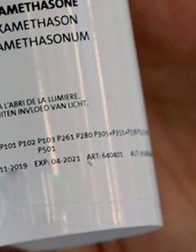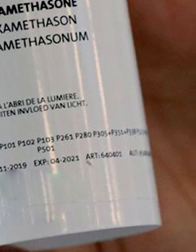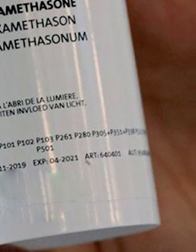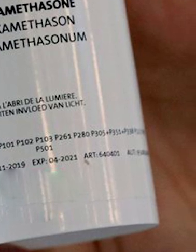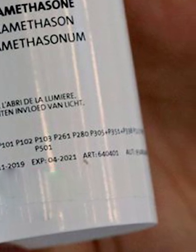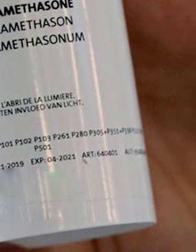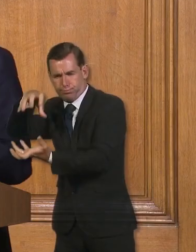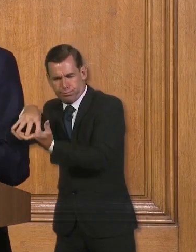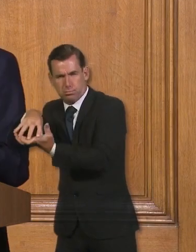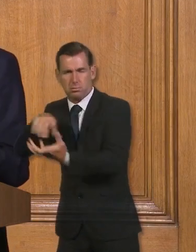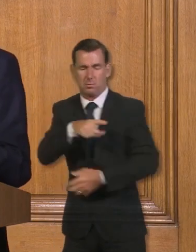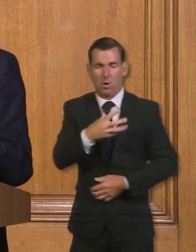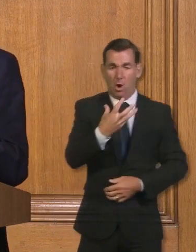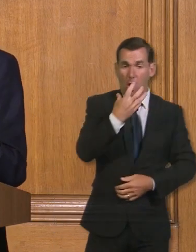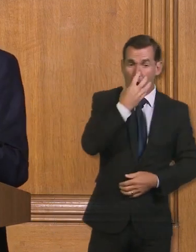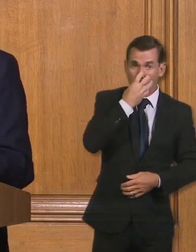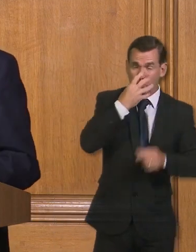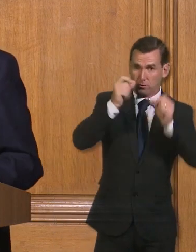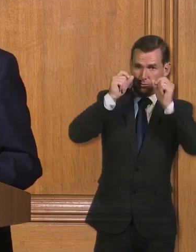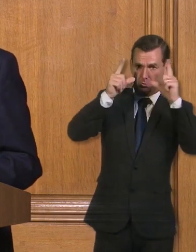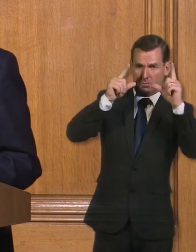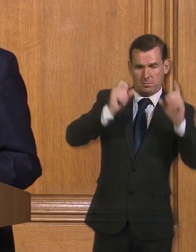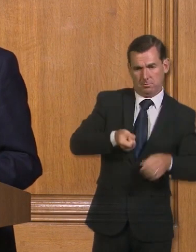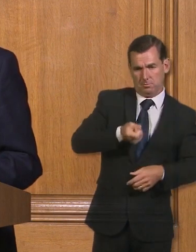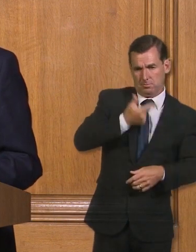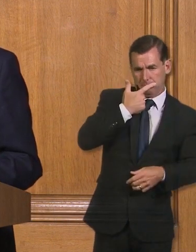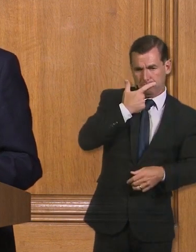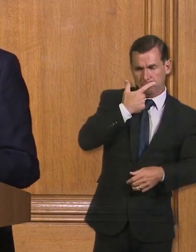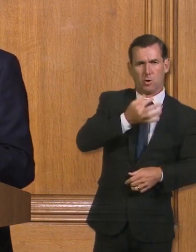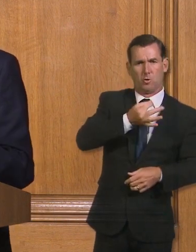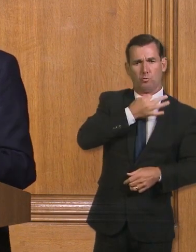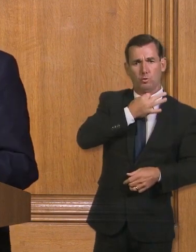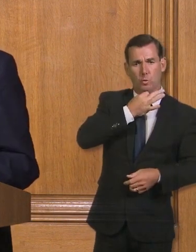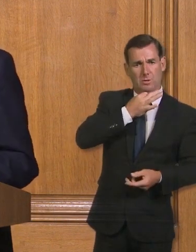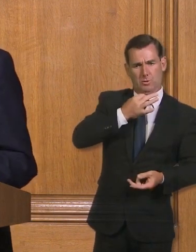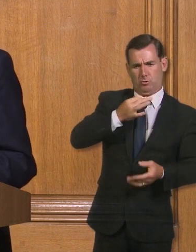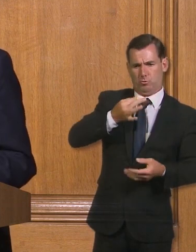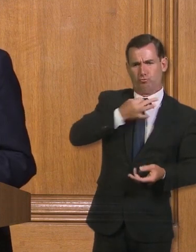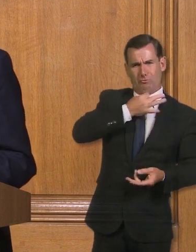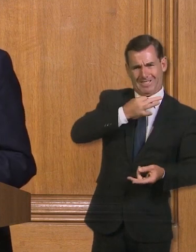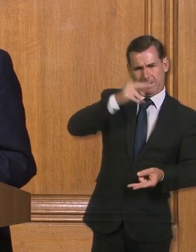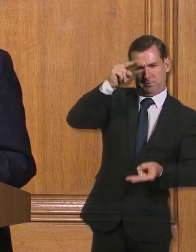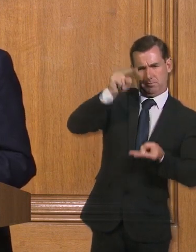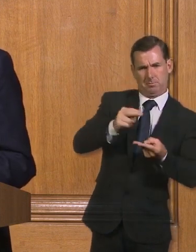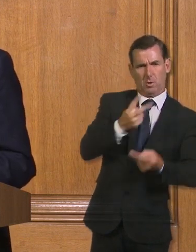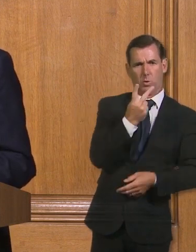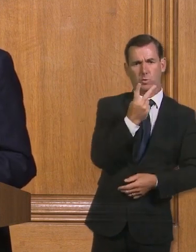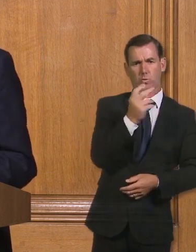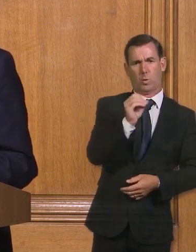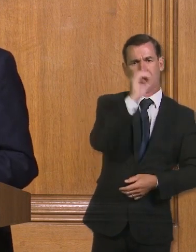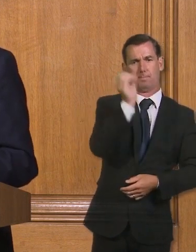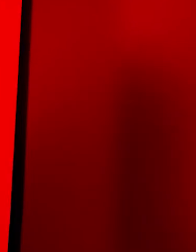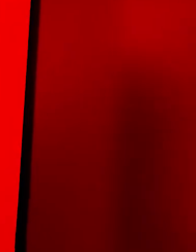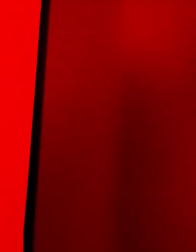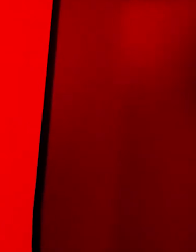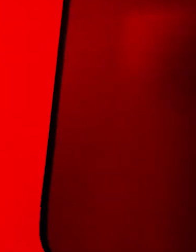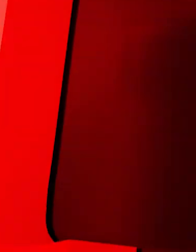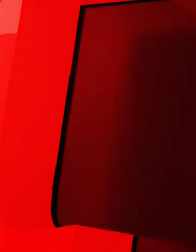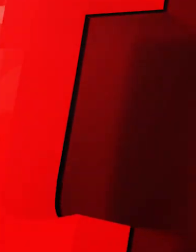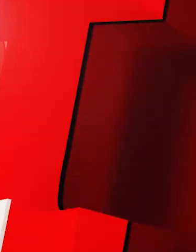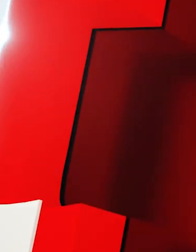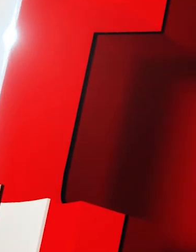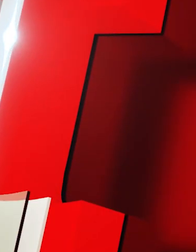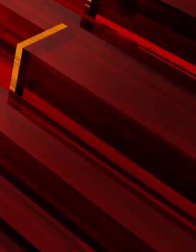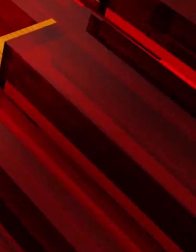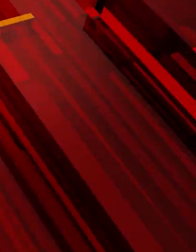20%. That covers about 75% of patients in the hospital who will receive a mortality benefit from using this drug.